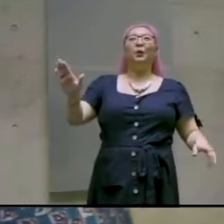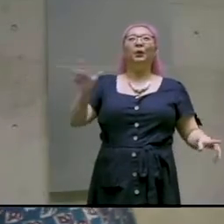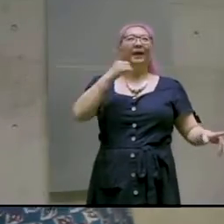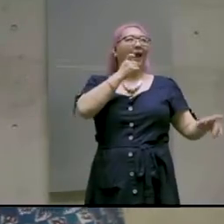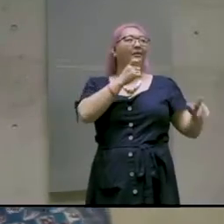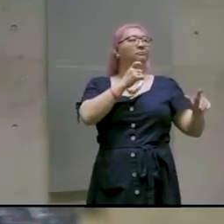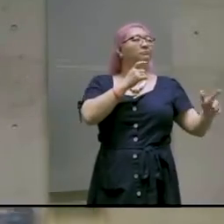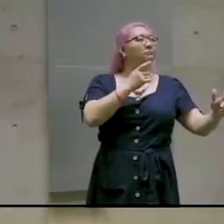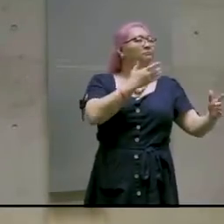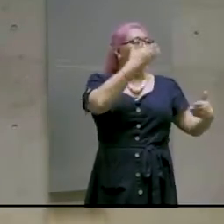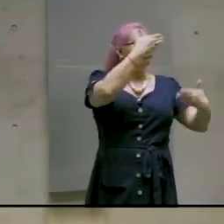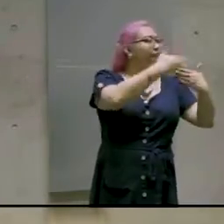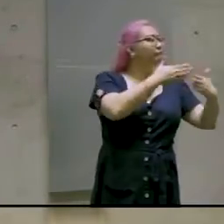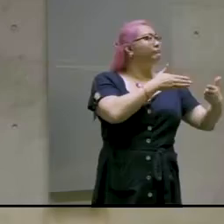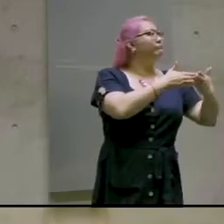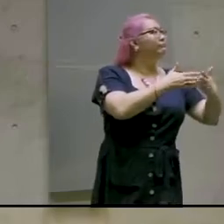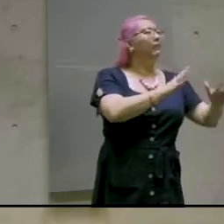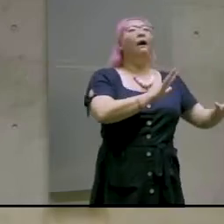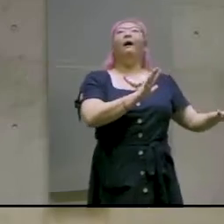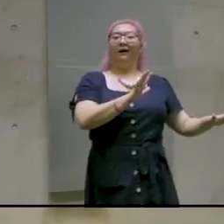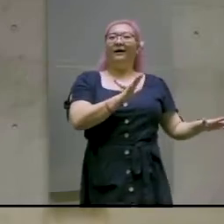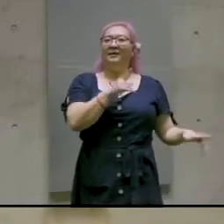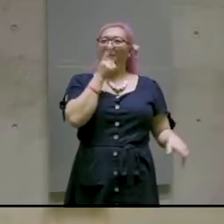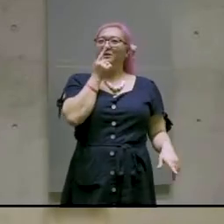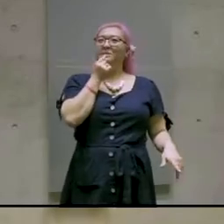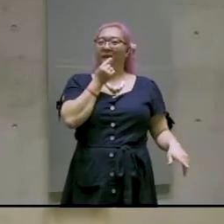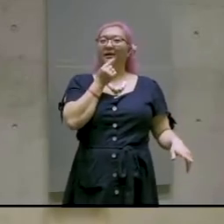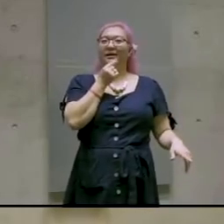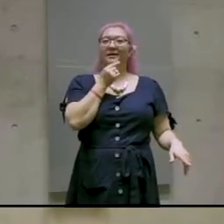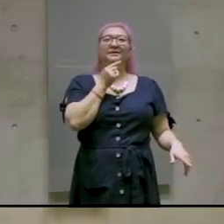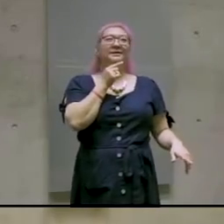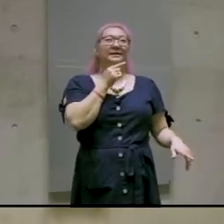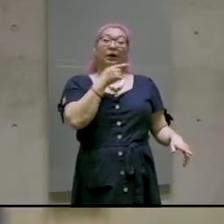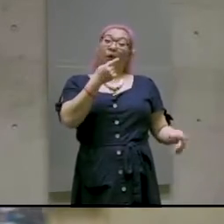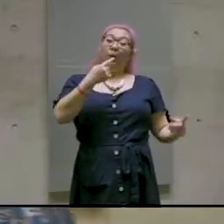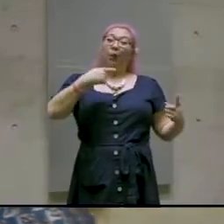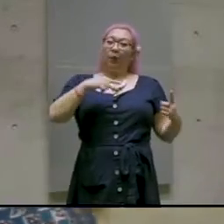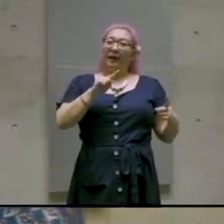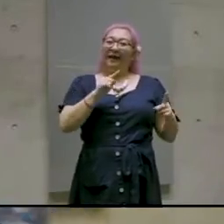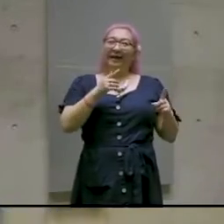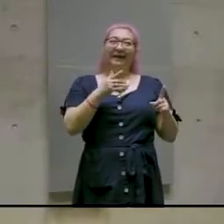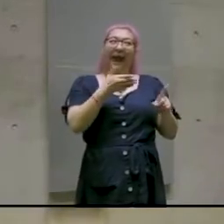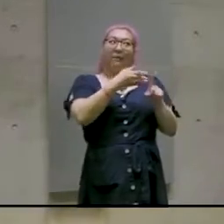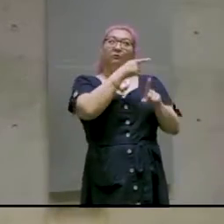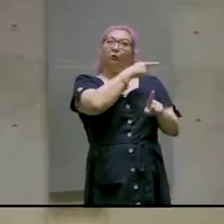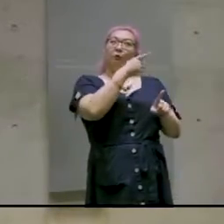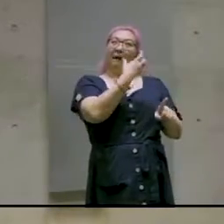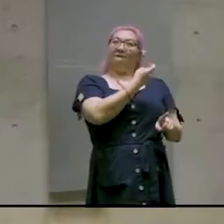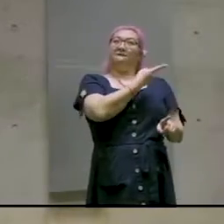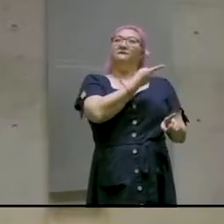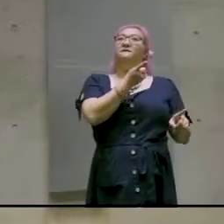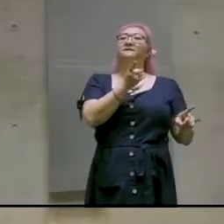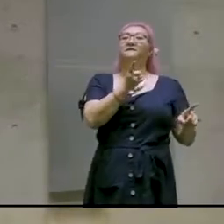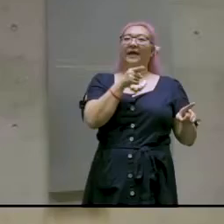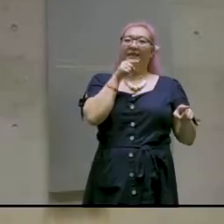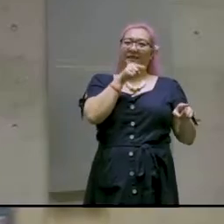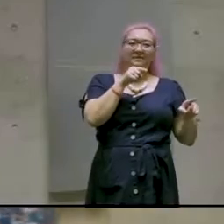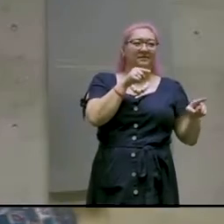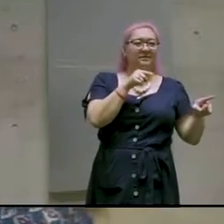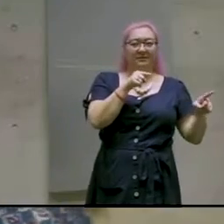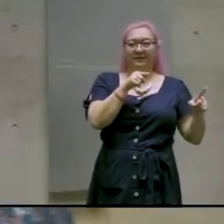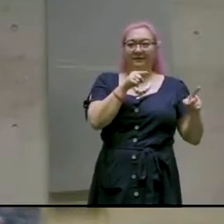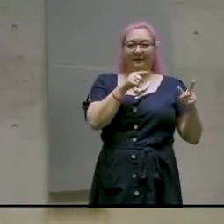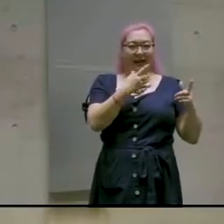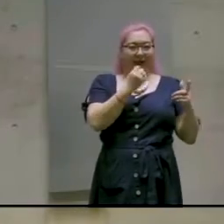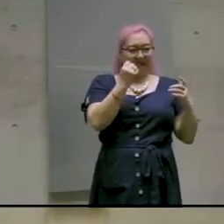of the player's kind of desire. And that's something that kind of we aim to design for and use as a design tool is kind of developing a